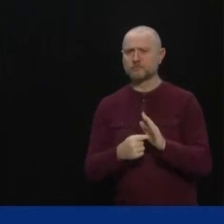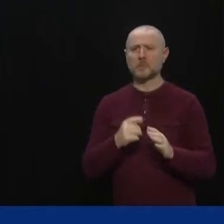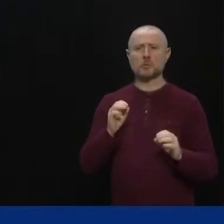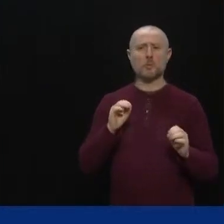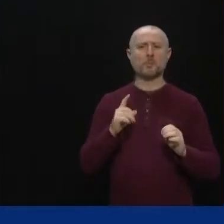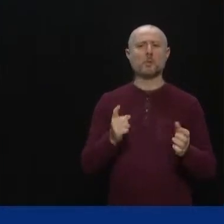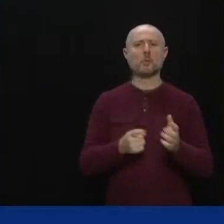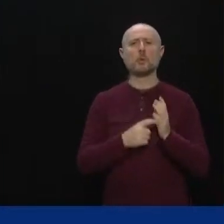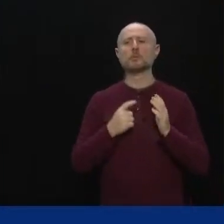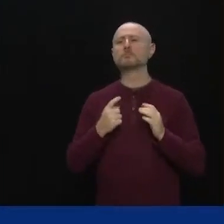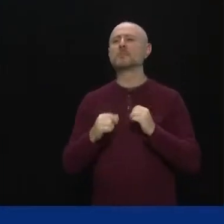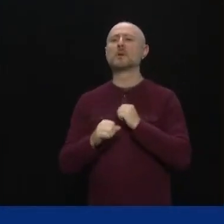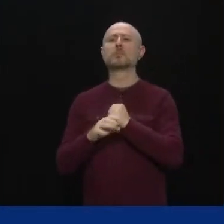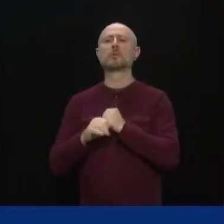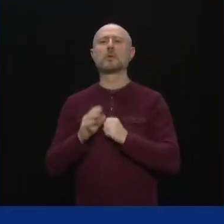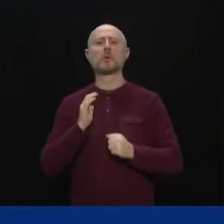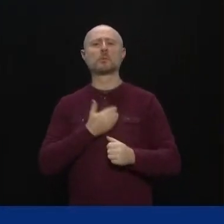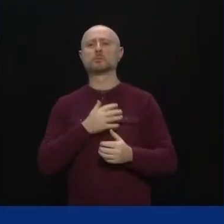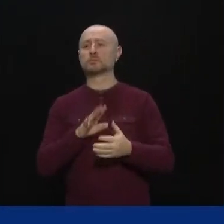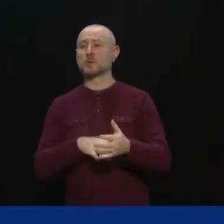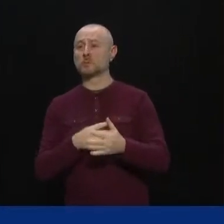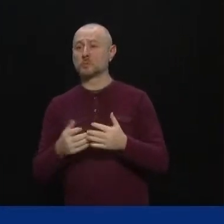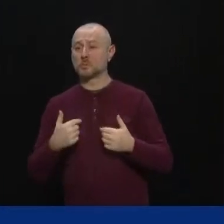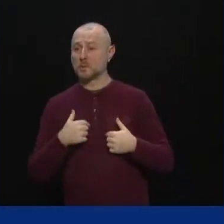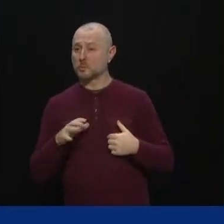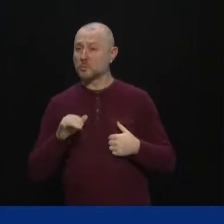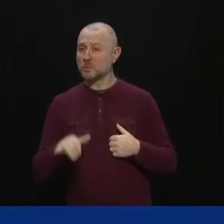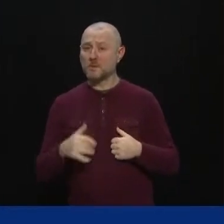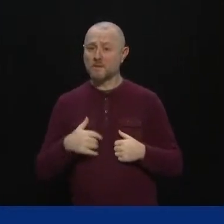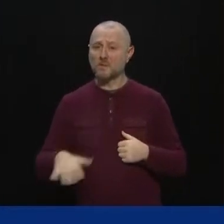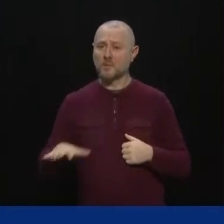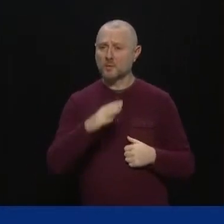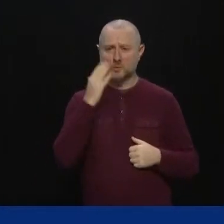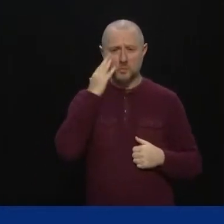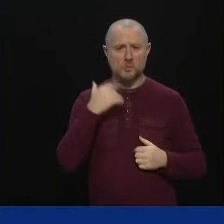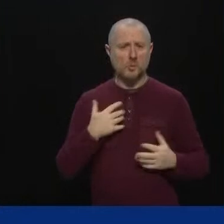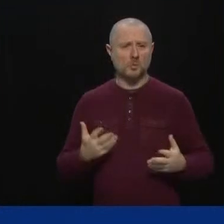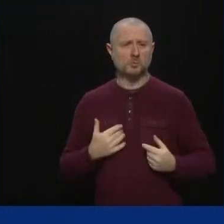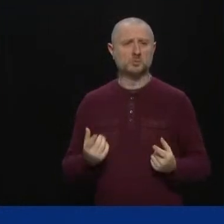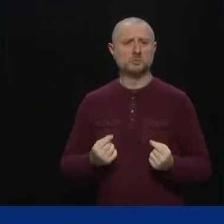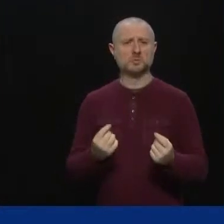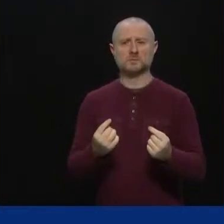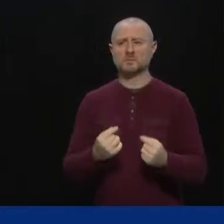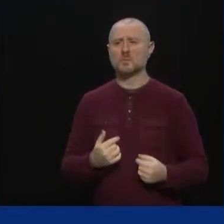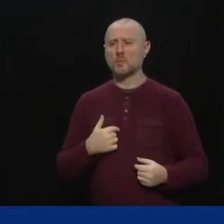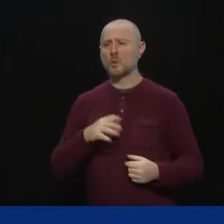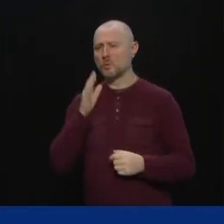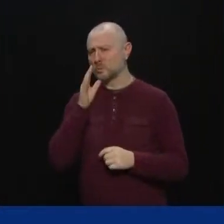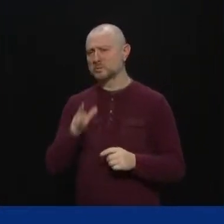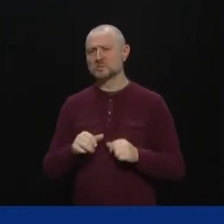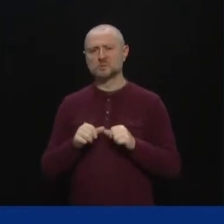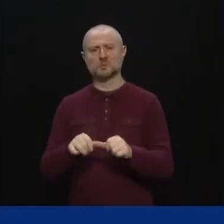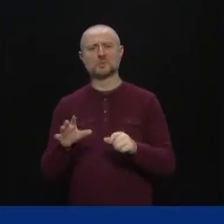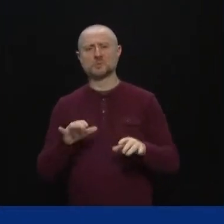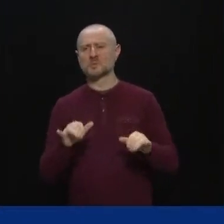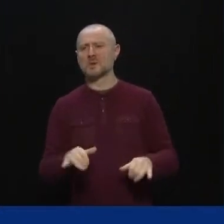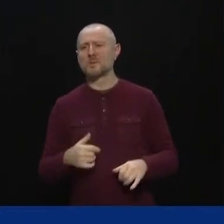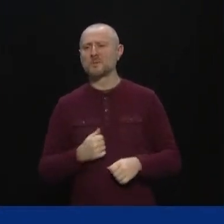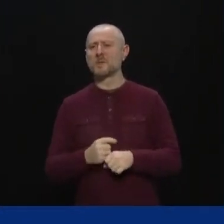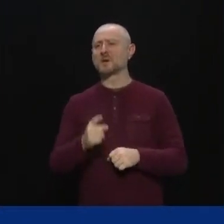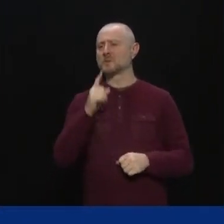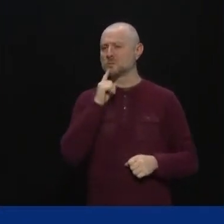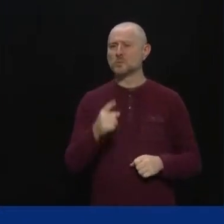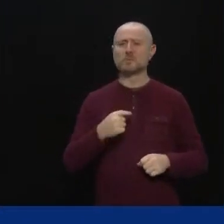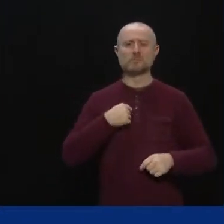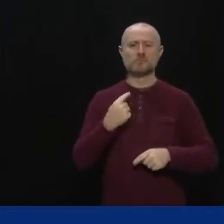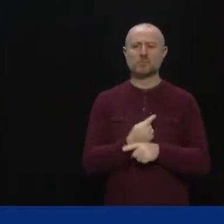schedules, but we put it out there to make sure the public knows what we're doing. And so we're going to continue doing that and making sure that there's proper